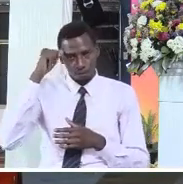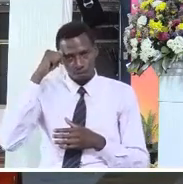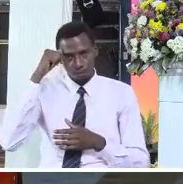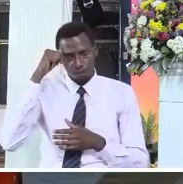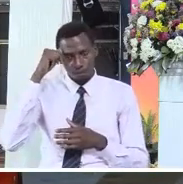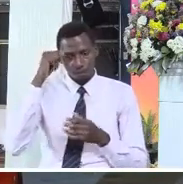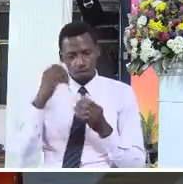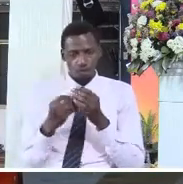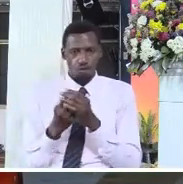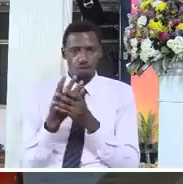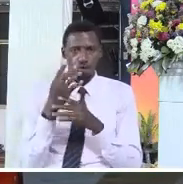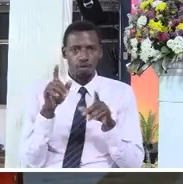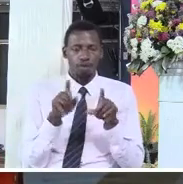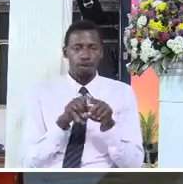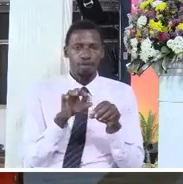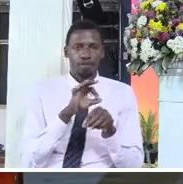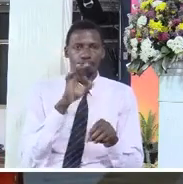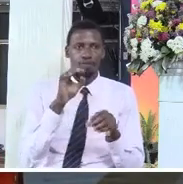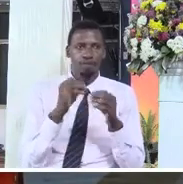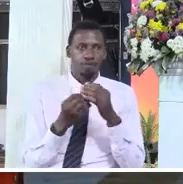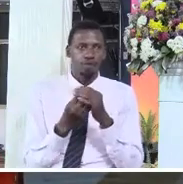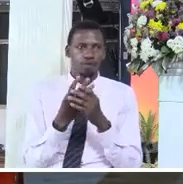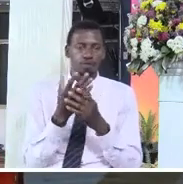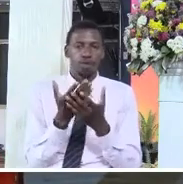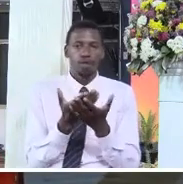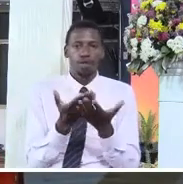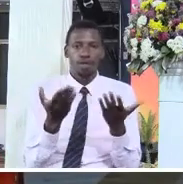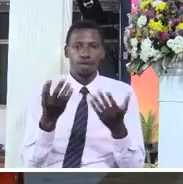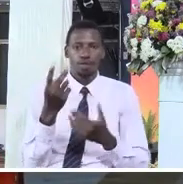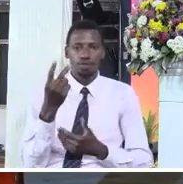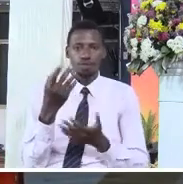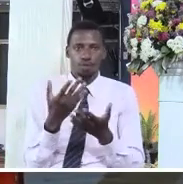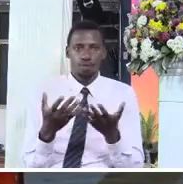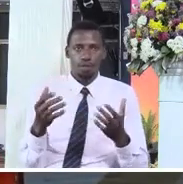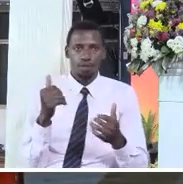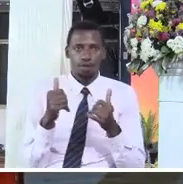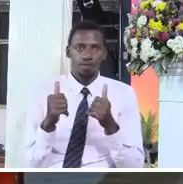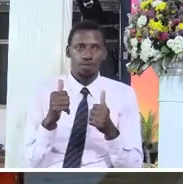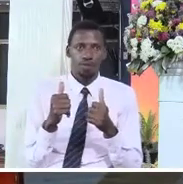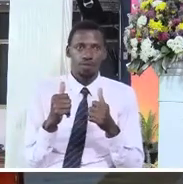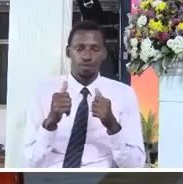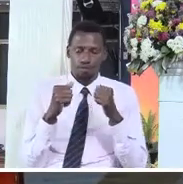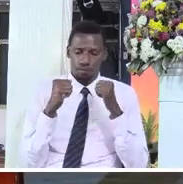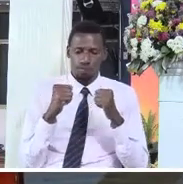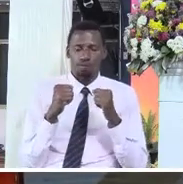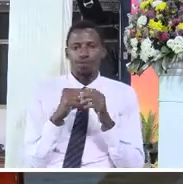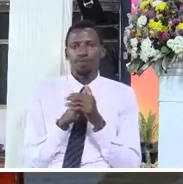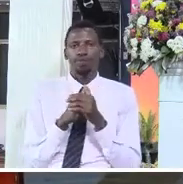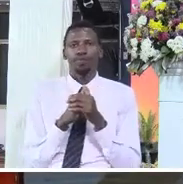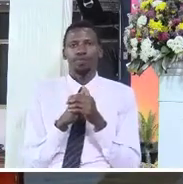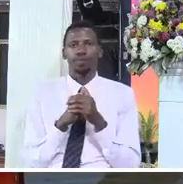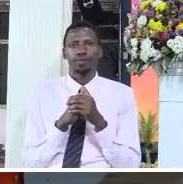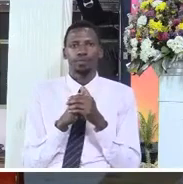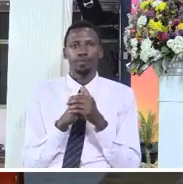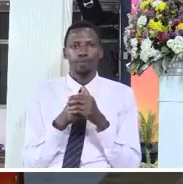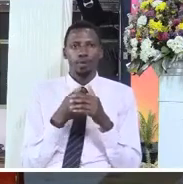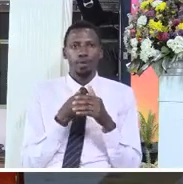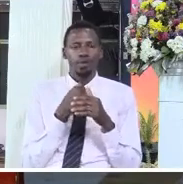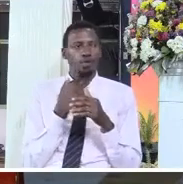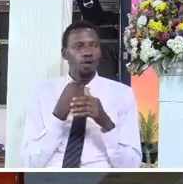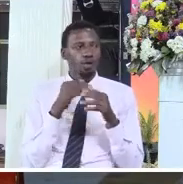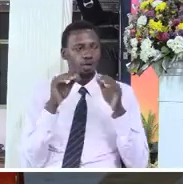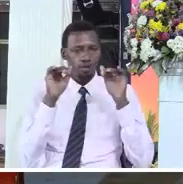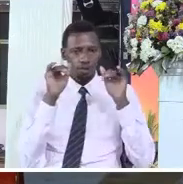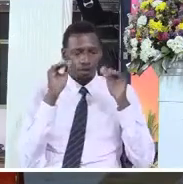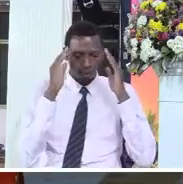as spiritual growth. And those two things are a power in our world today. Now, I still want to dwell on the two of them before